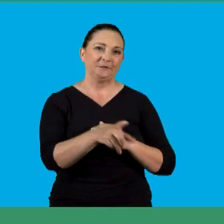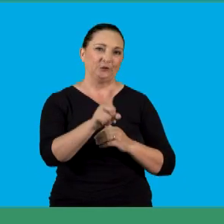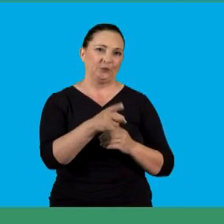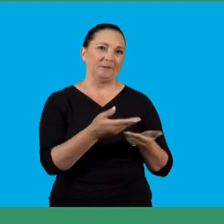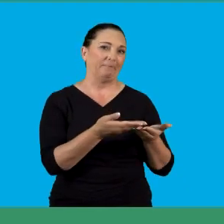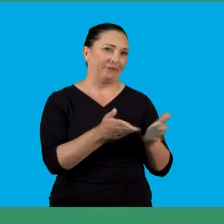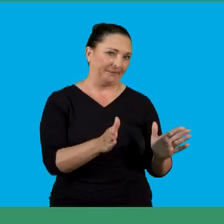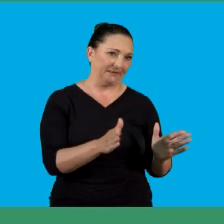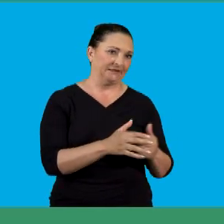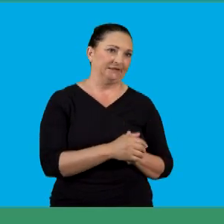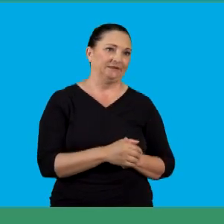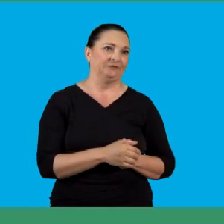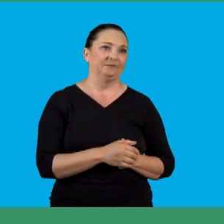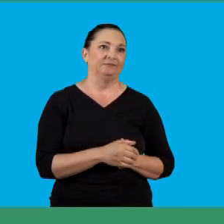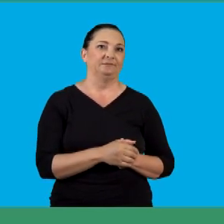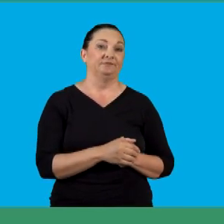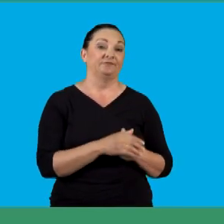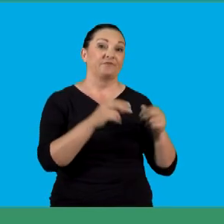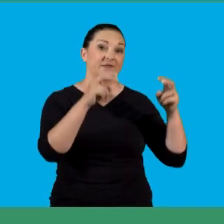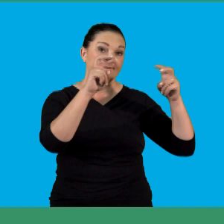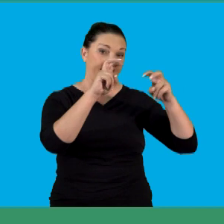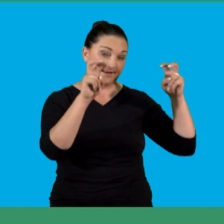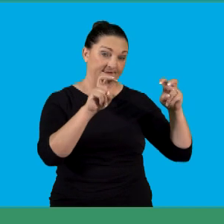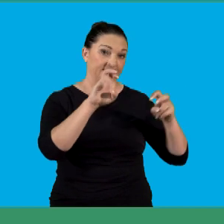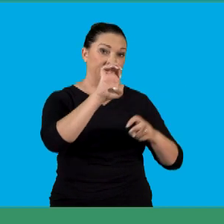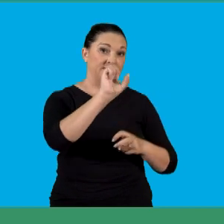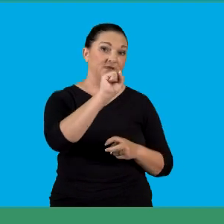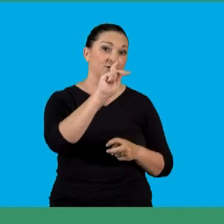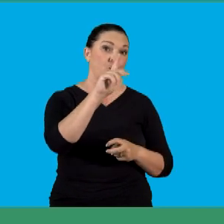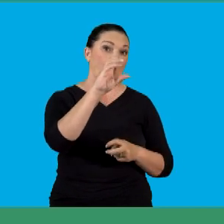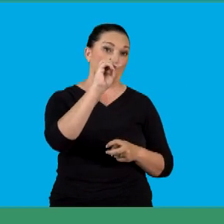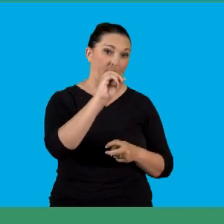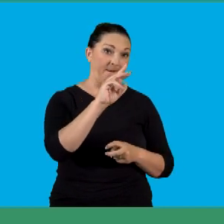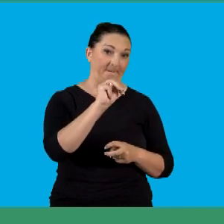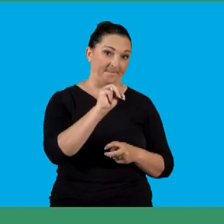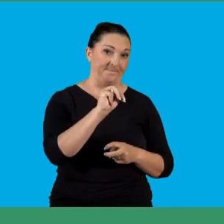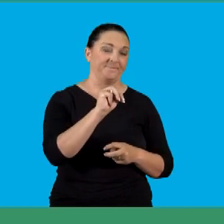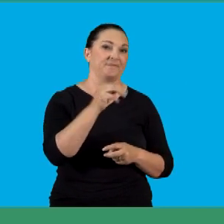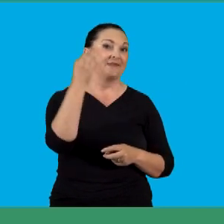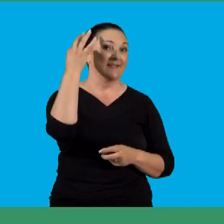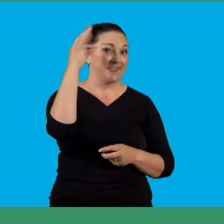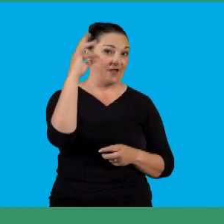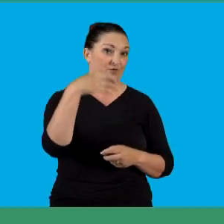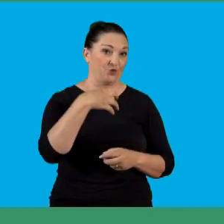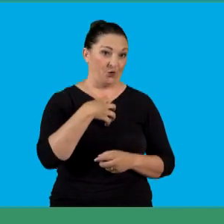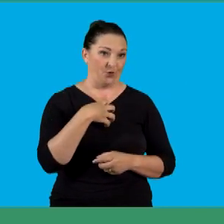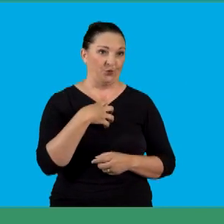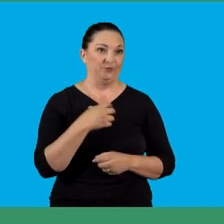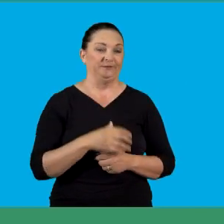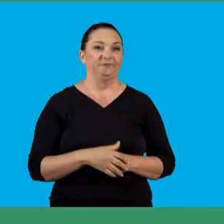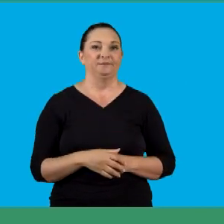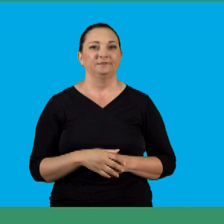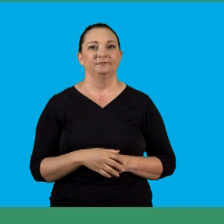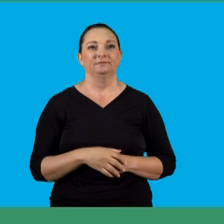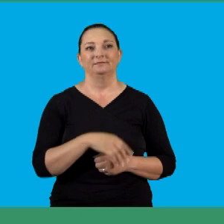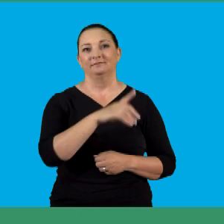by the government. For here are the examples of public sector businesses. We